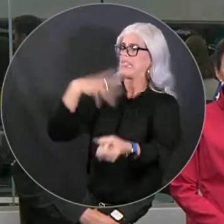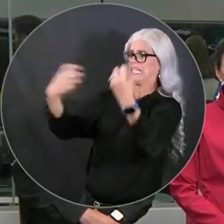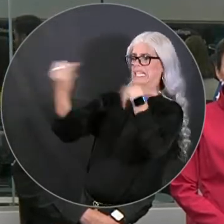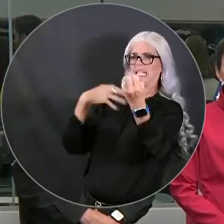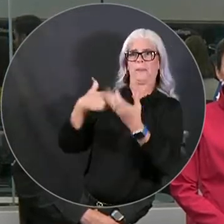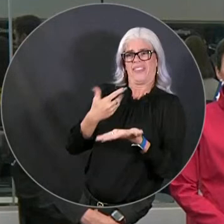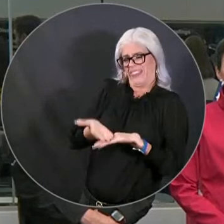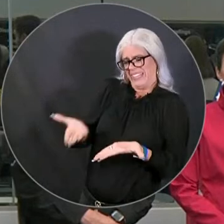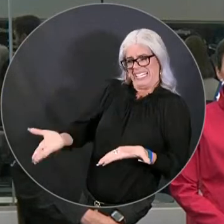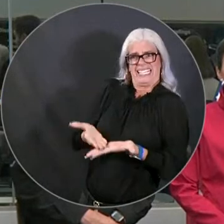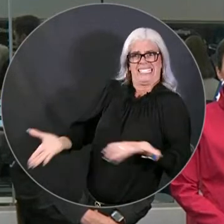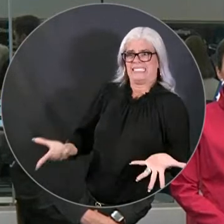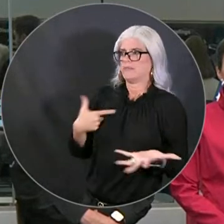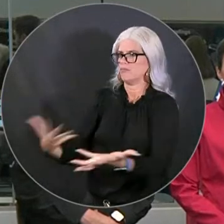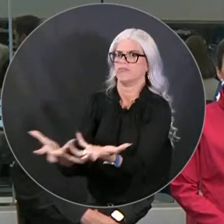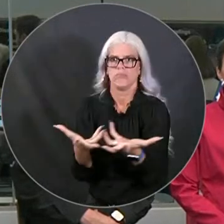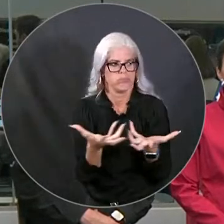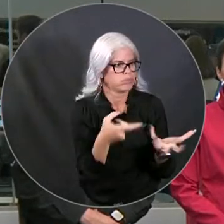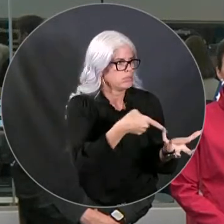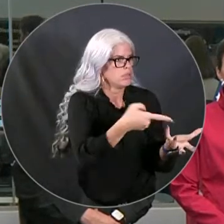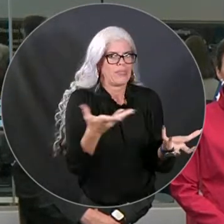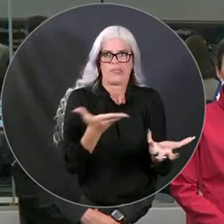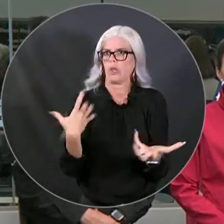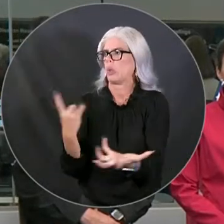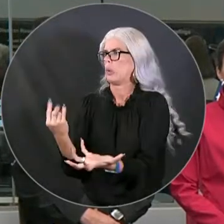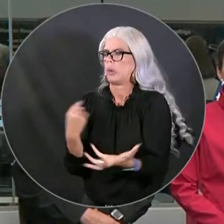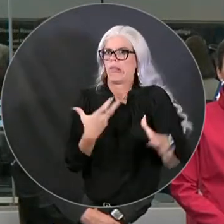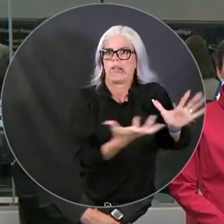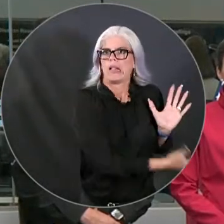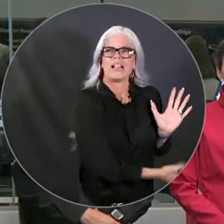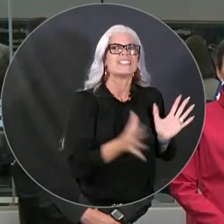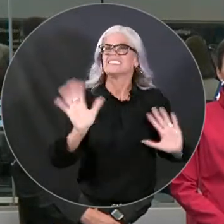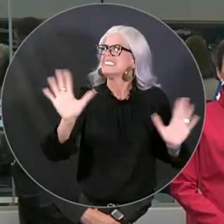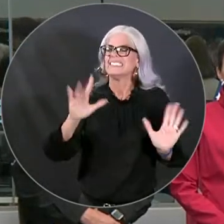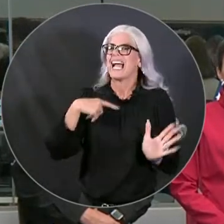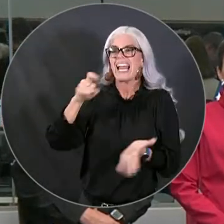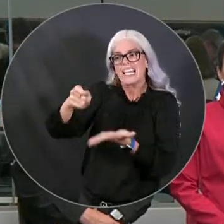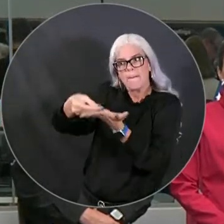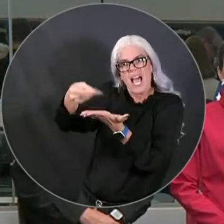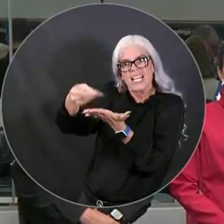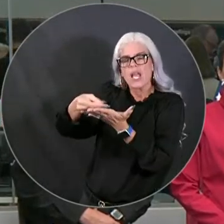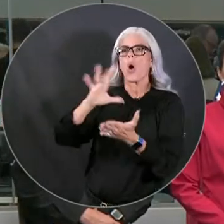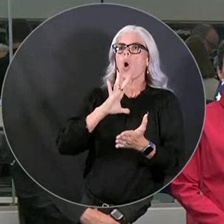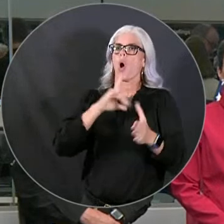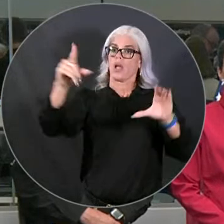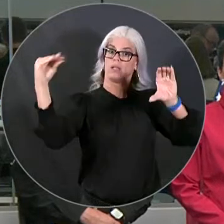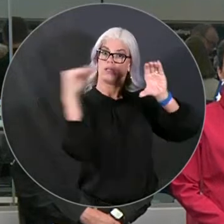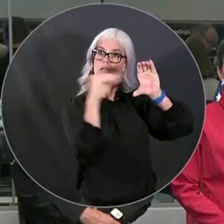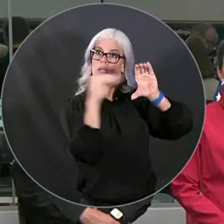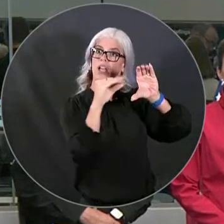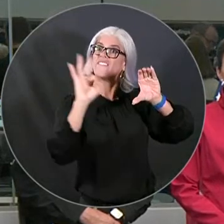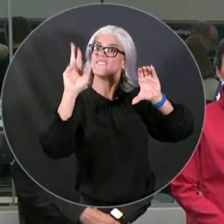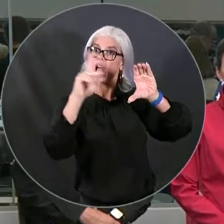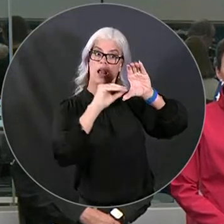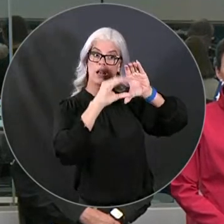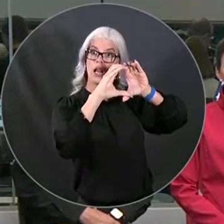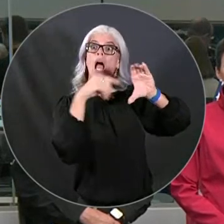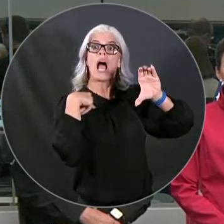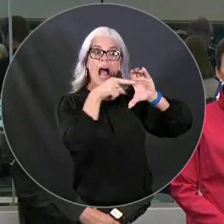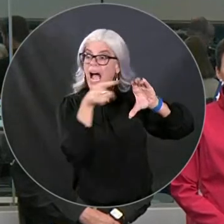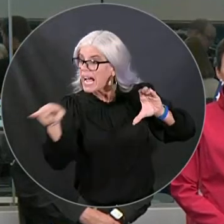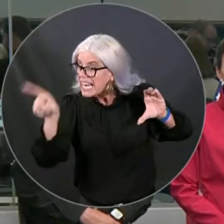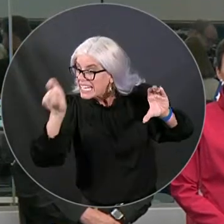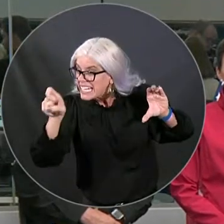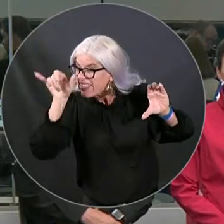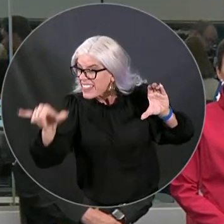that resources, financial resources, can really help people get their unique needs met. we have everything we need